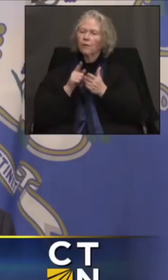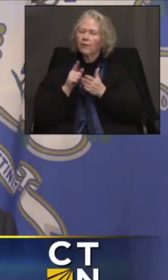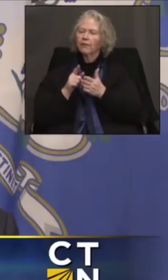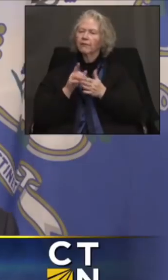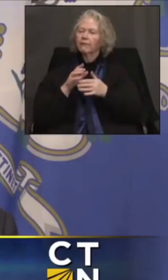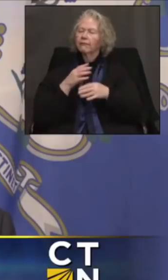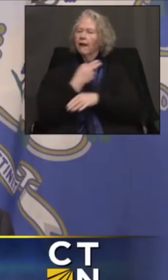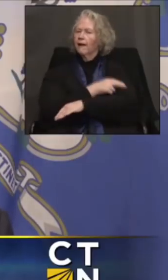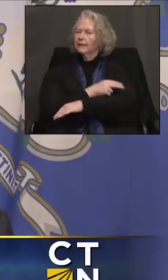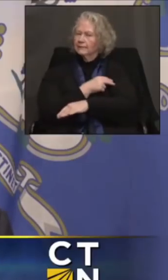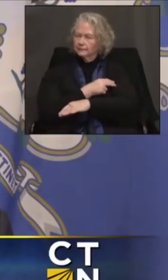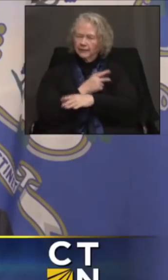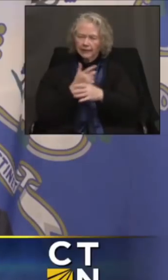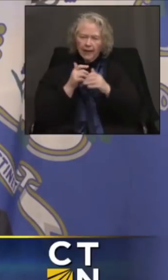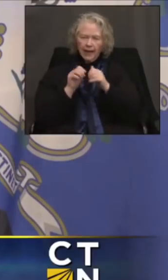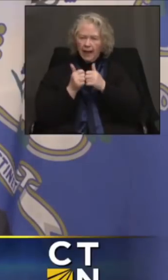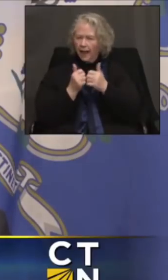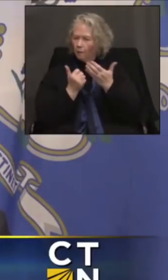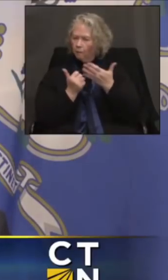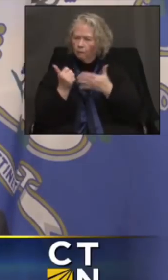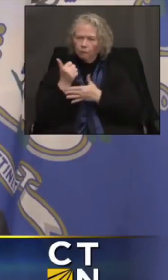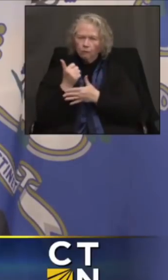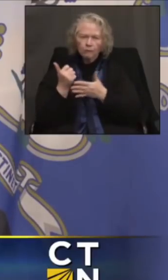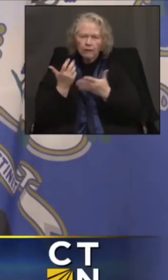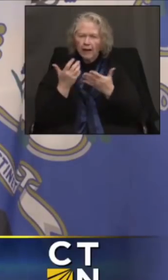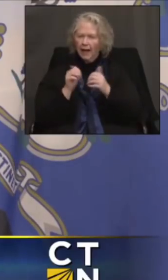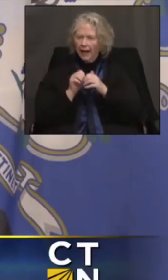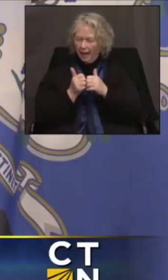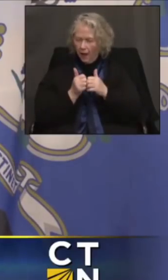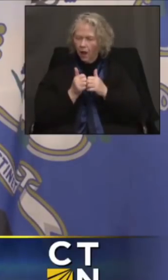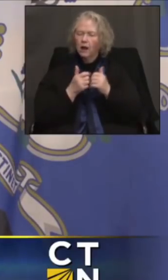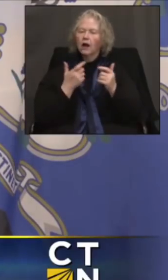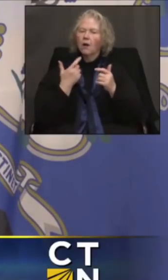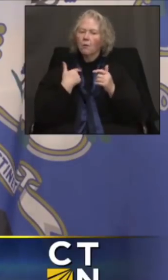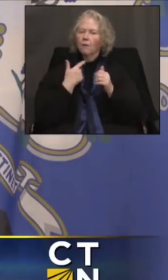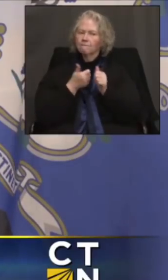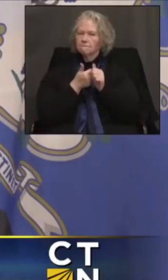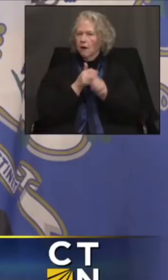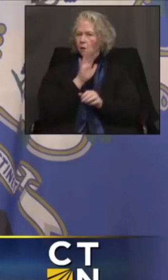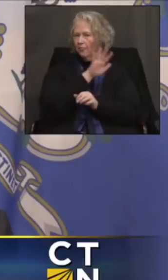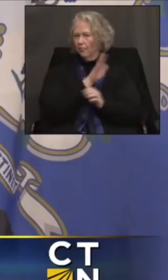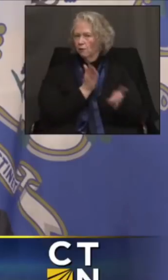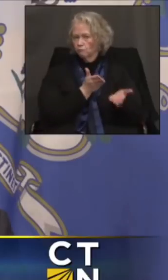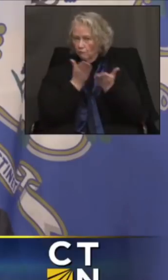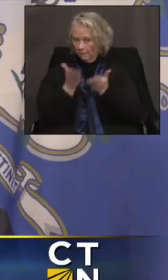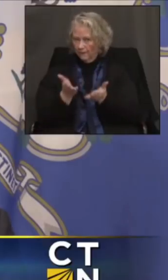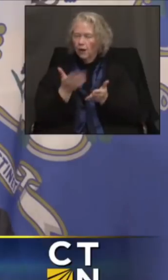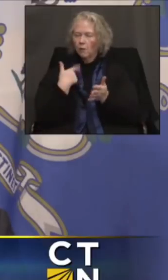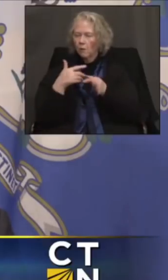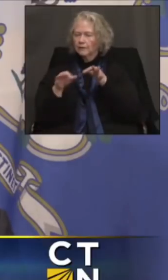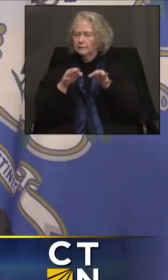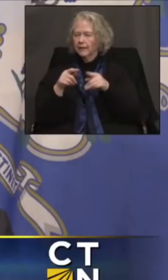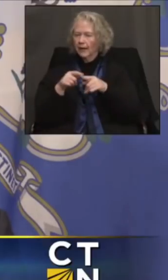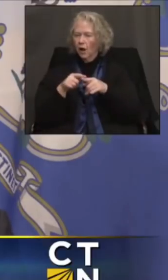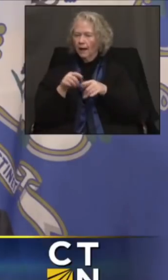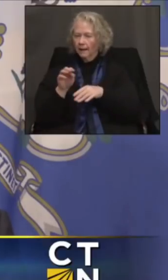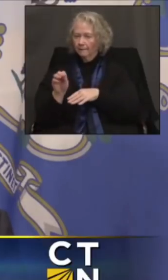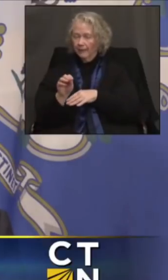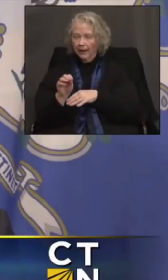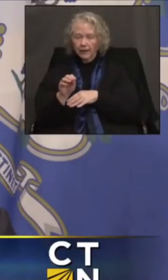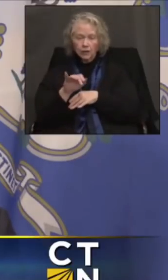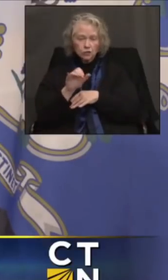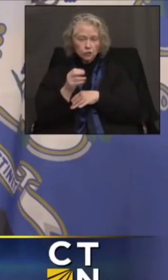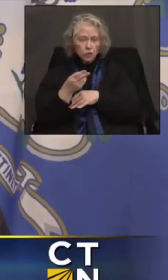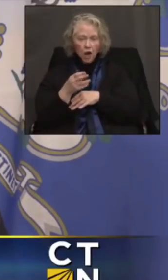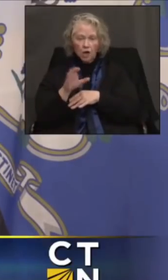leaders, how they want to prioritize that. We're going to roll out some of their best recommendations on Monday. Anything to add to that, Josh